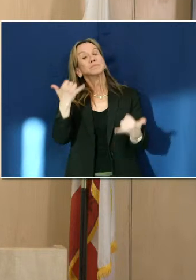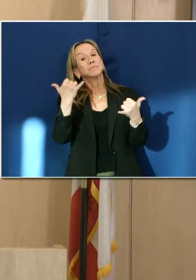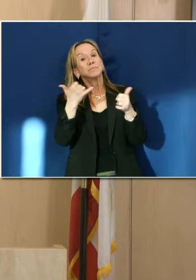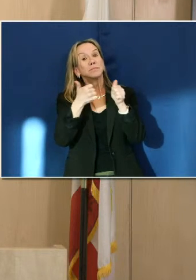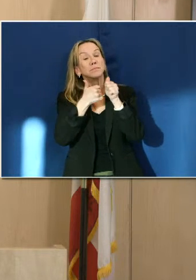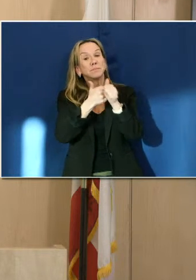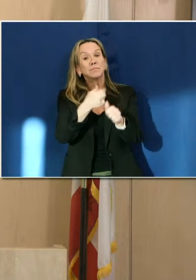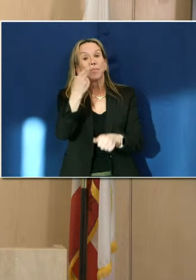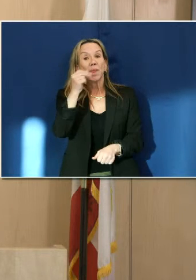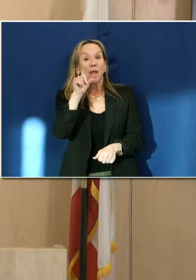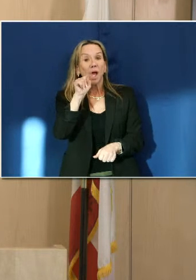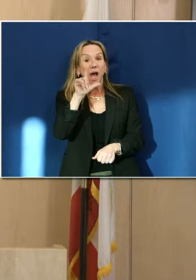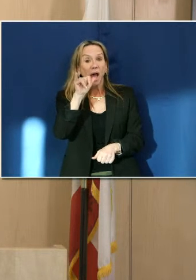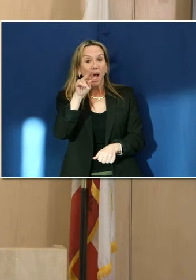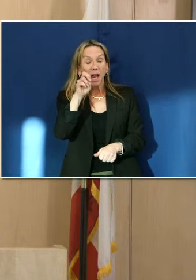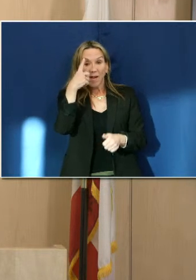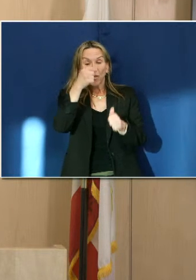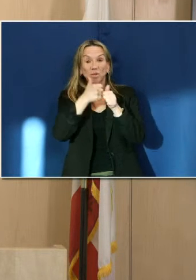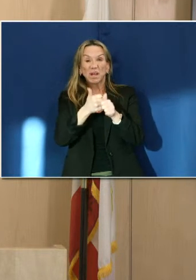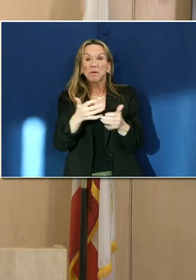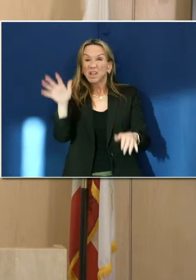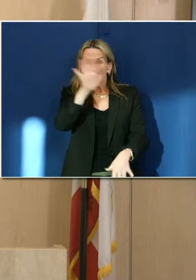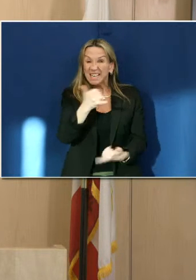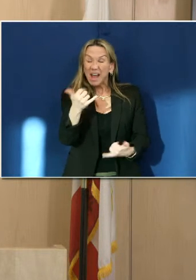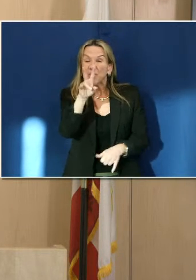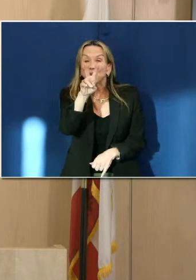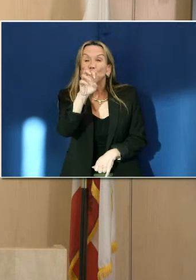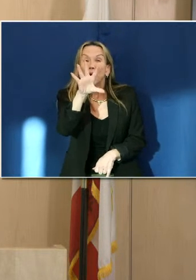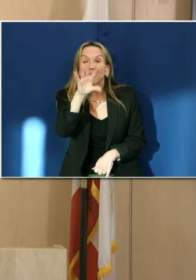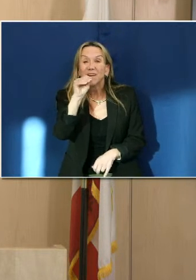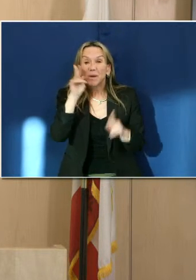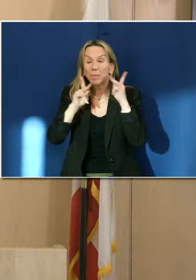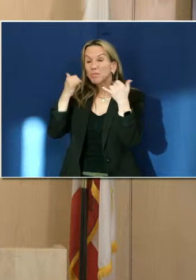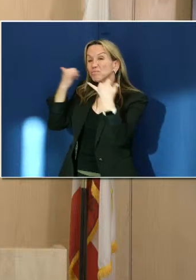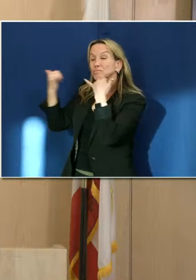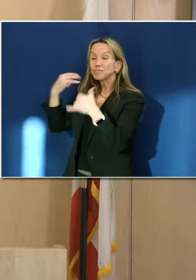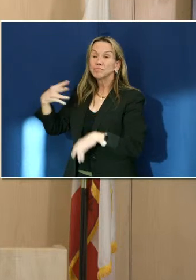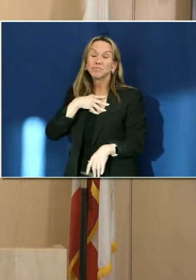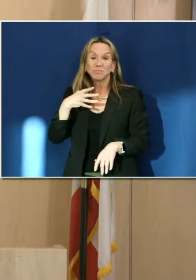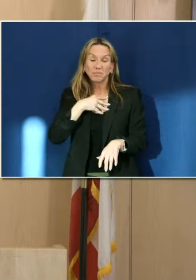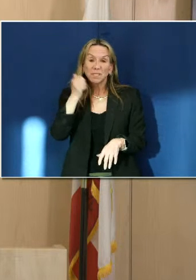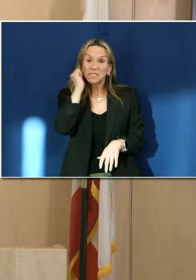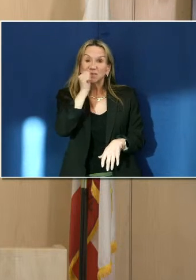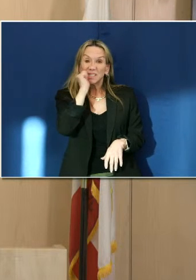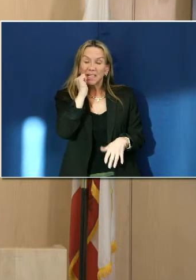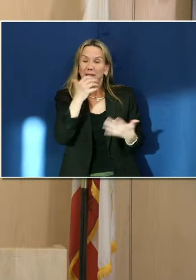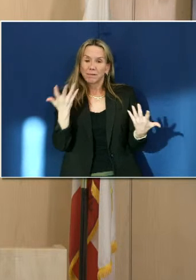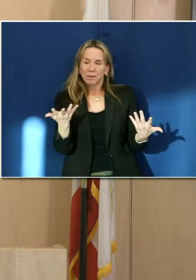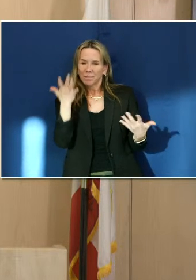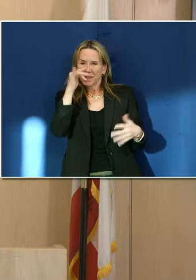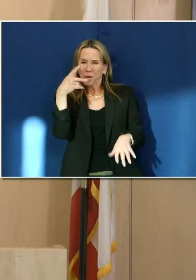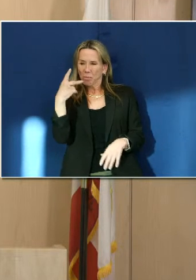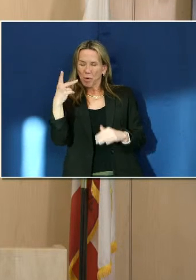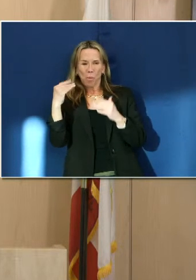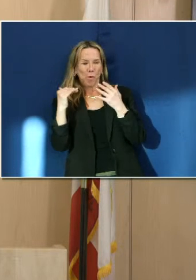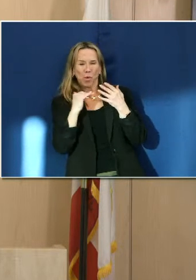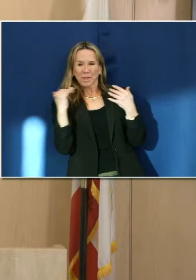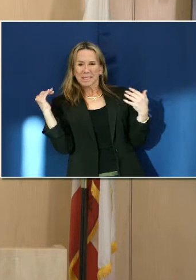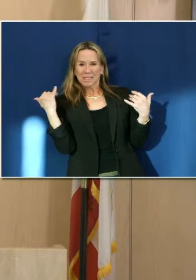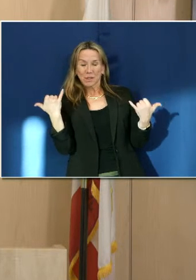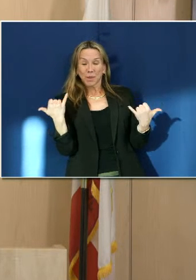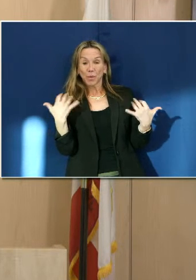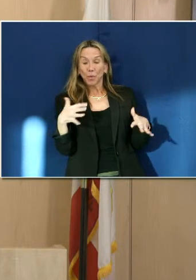hotline is averaging roughly 250 complaints a day. It is up since we moved into the purple tier. Our priorities remain